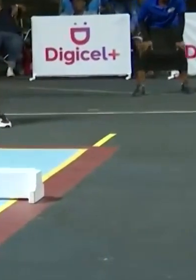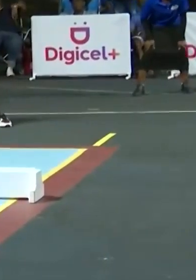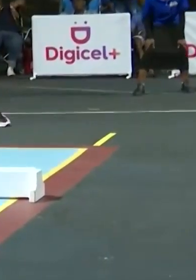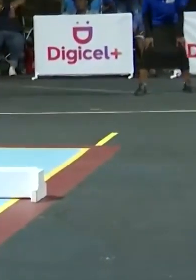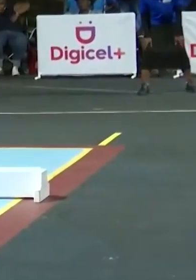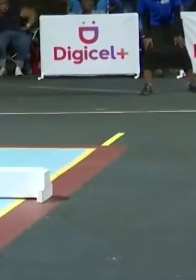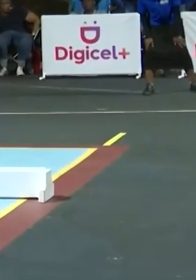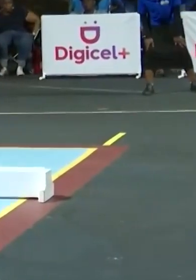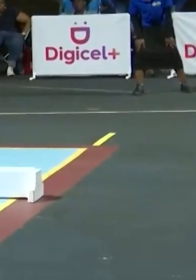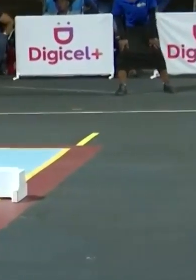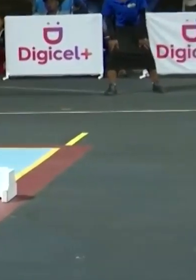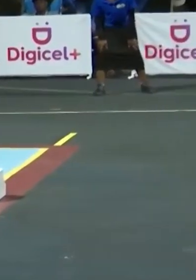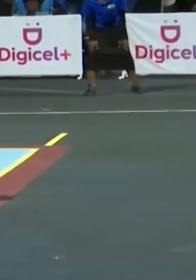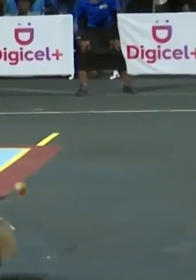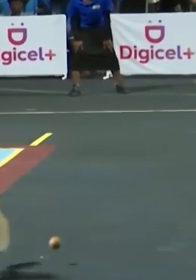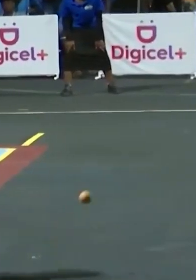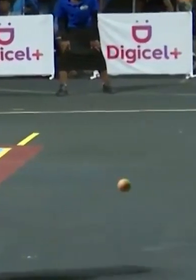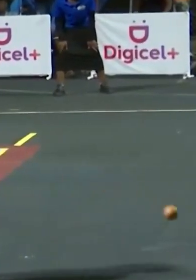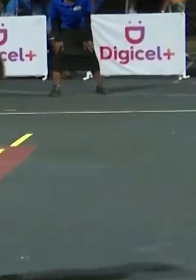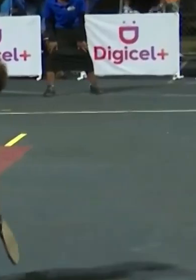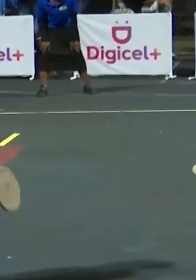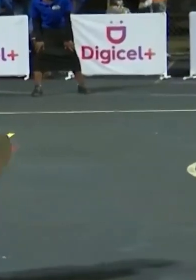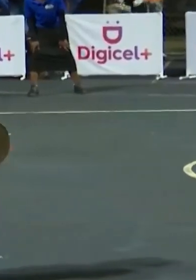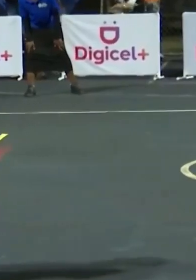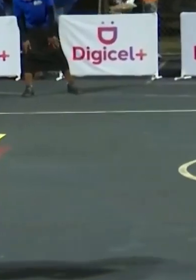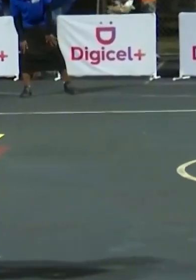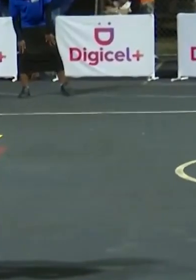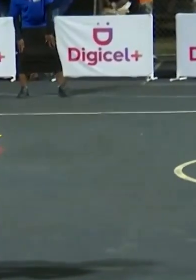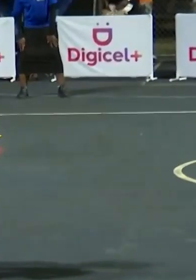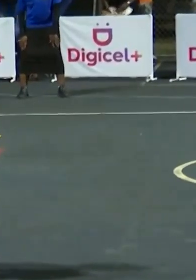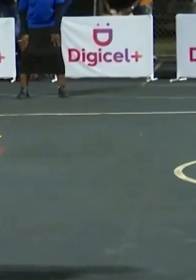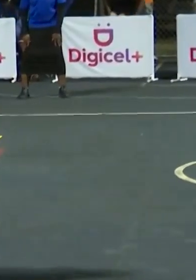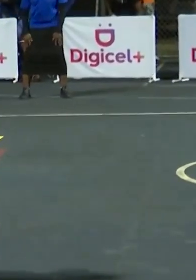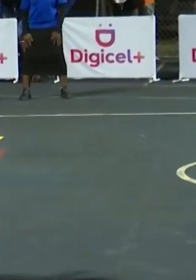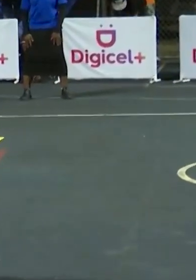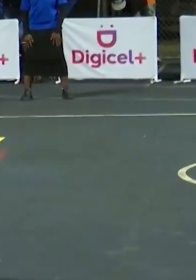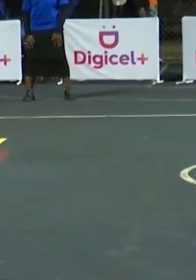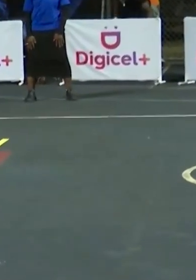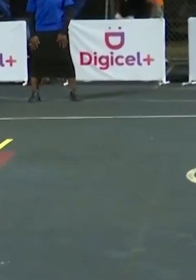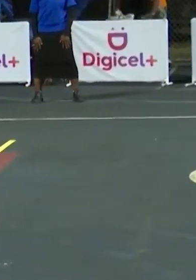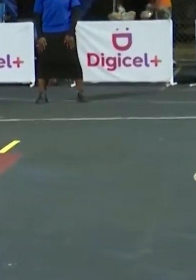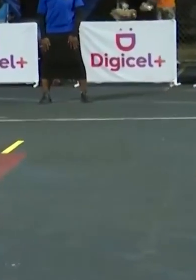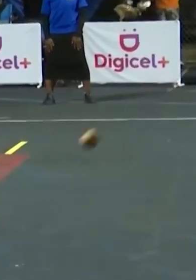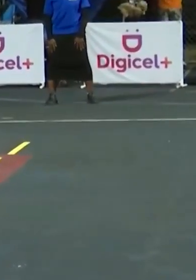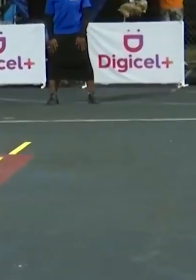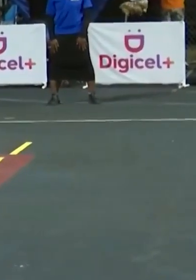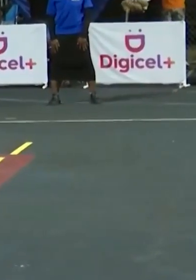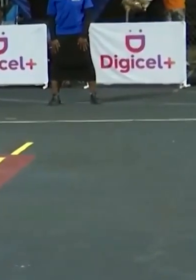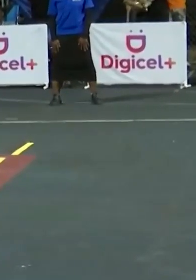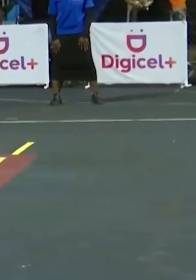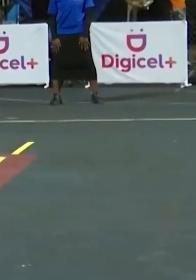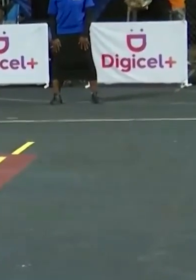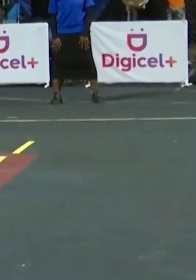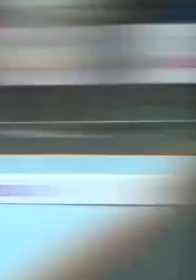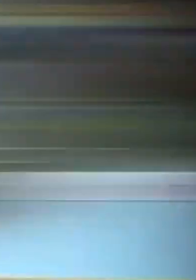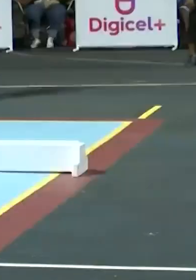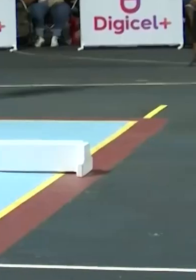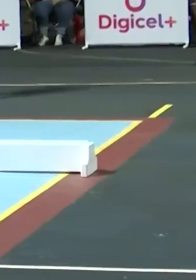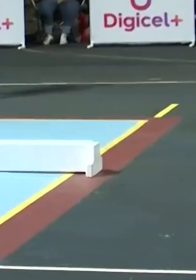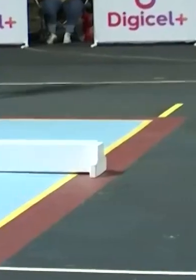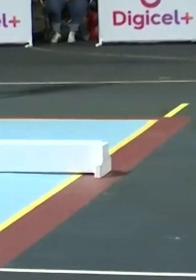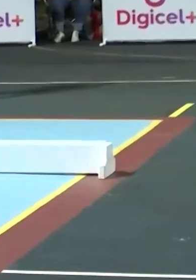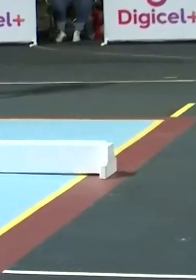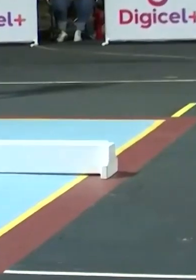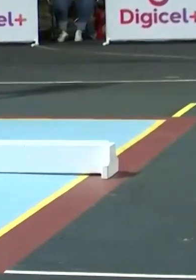held to 6 points and nothing more she would get, as Smith just had the upper hand. Talk about an easy drop shot.